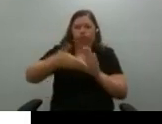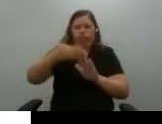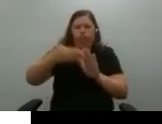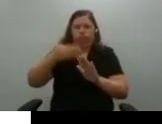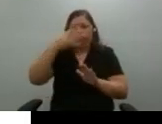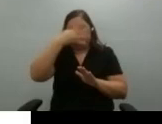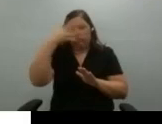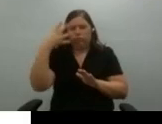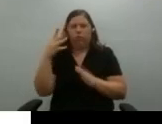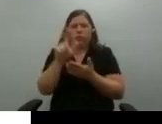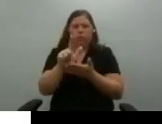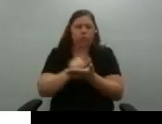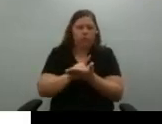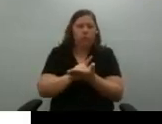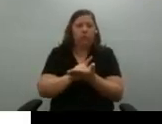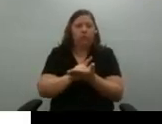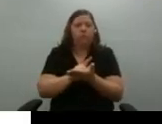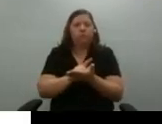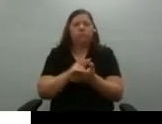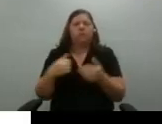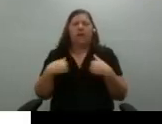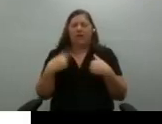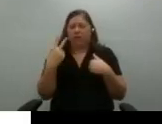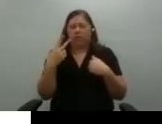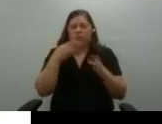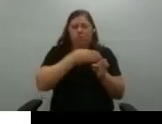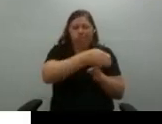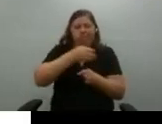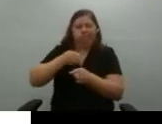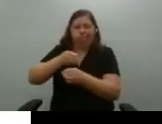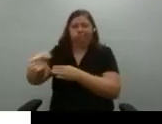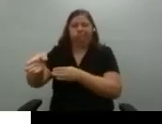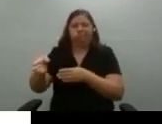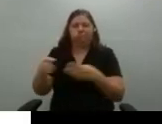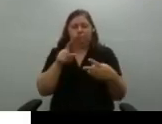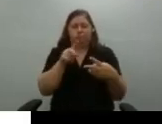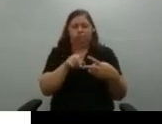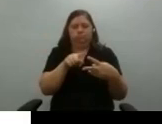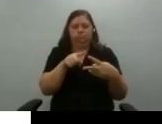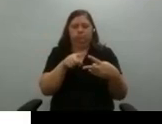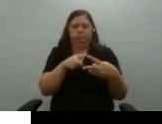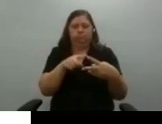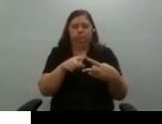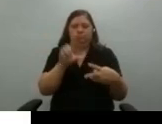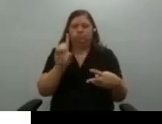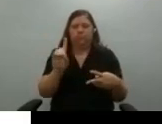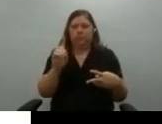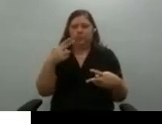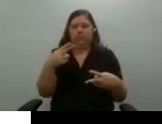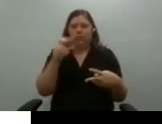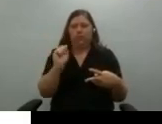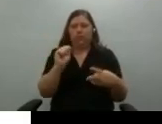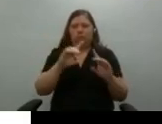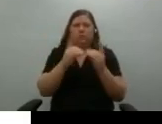enforcing immigration laws. There are two departments that deal with immigration. First is the Department of Homeland Security,